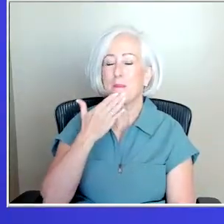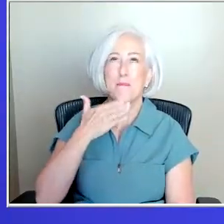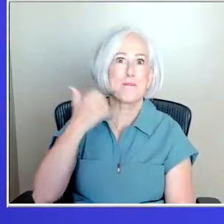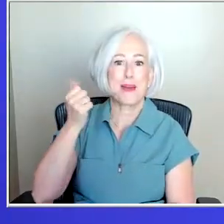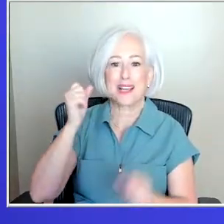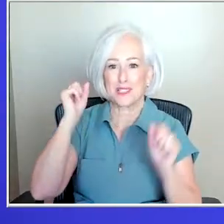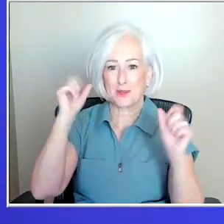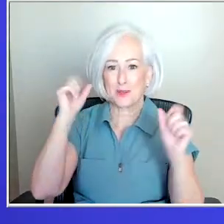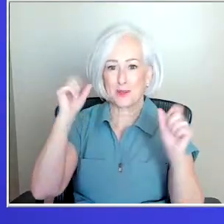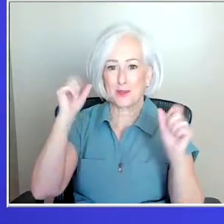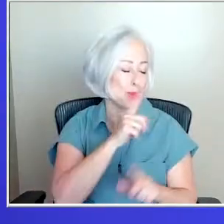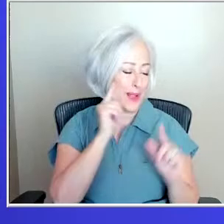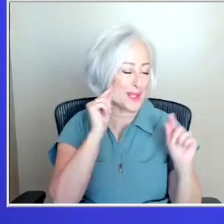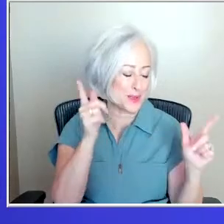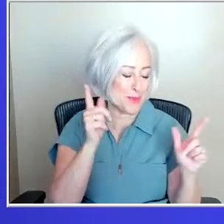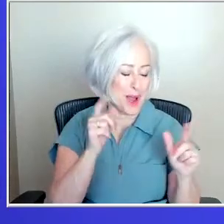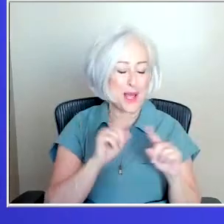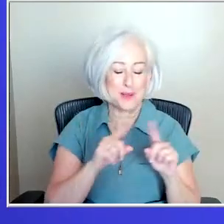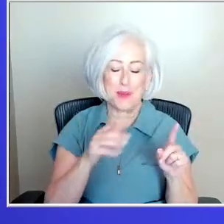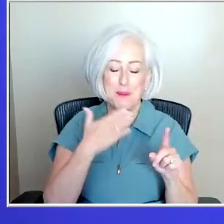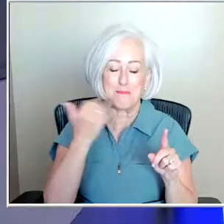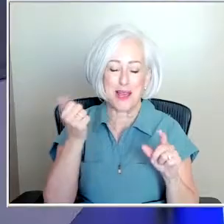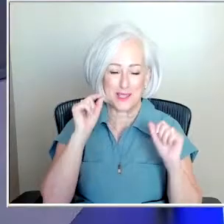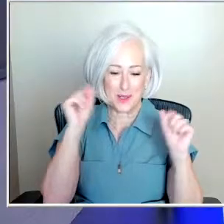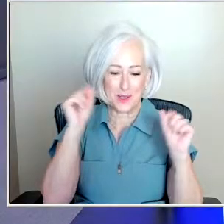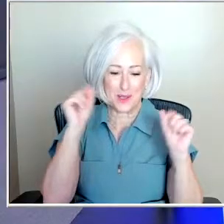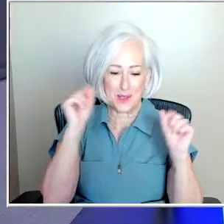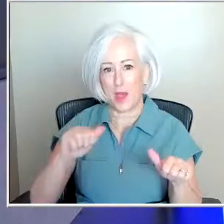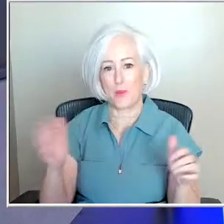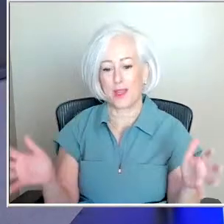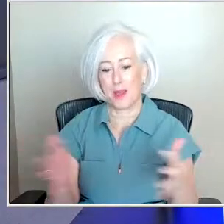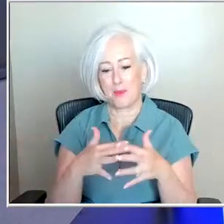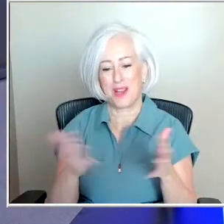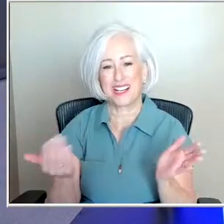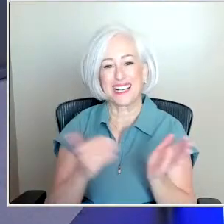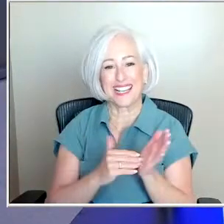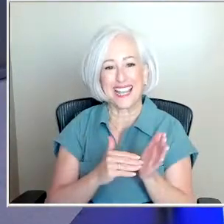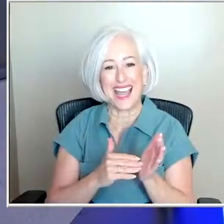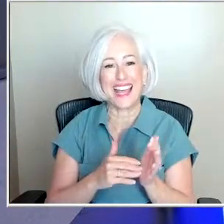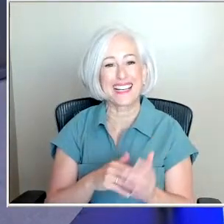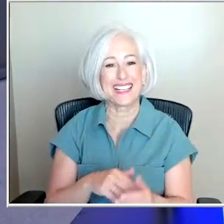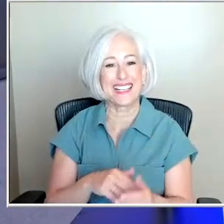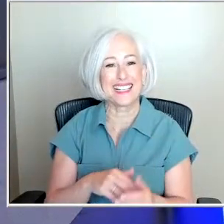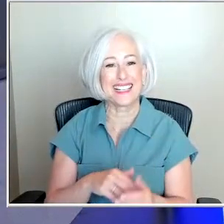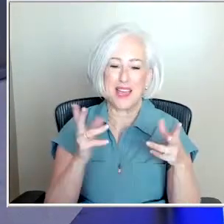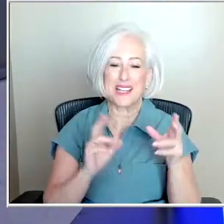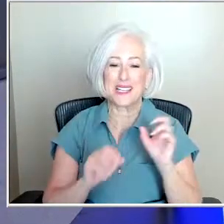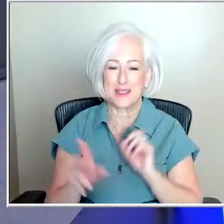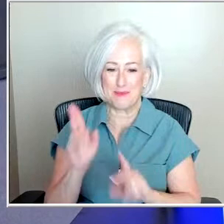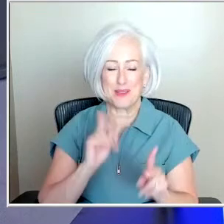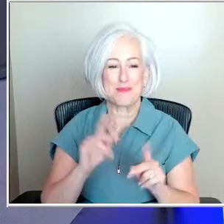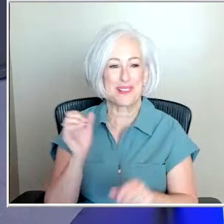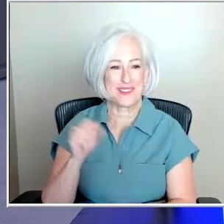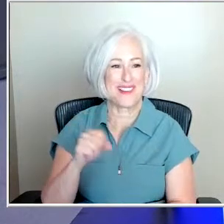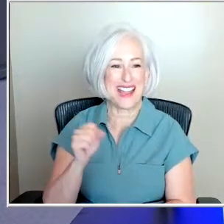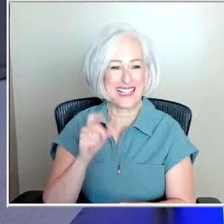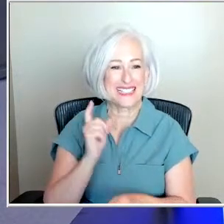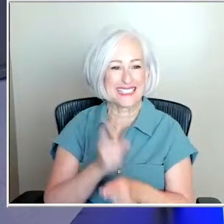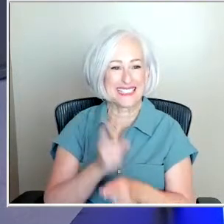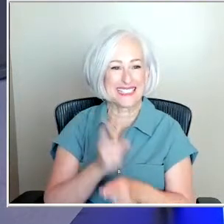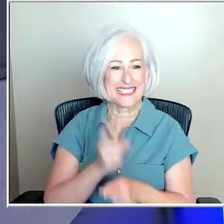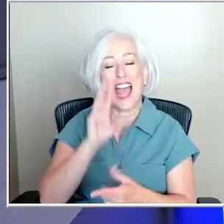but the best surprise knowing that we could have another baby. That was the best news for a lot of people, actually. Right. I bet. You're every 6